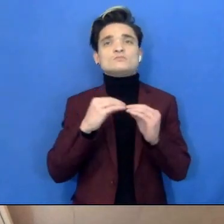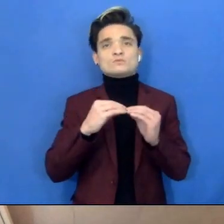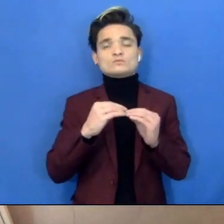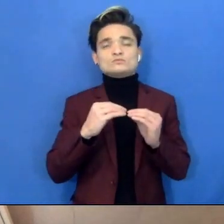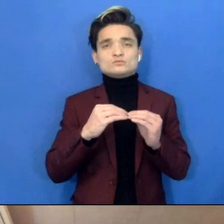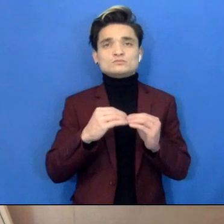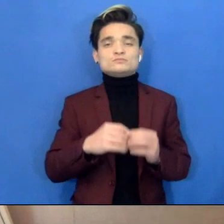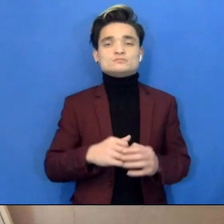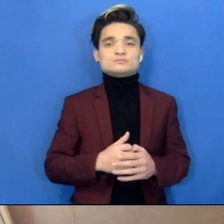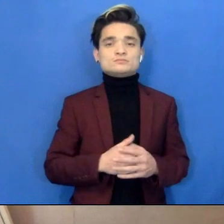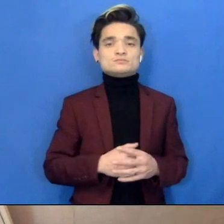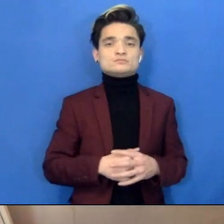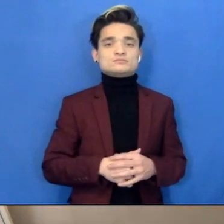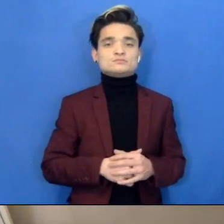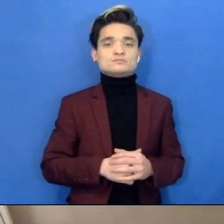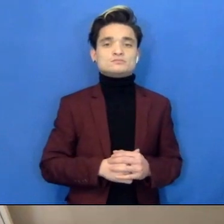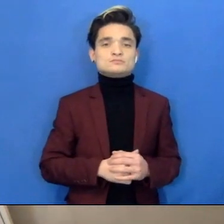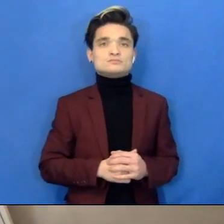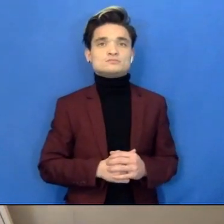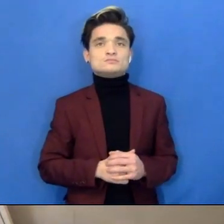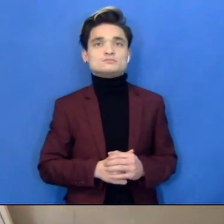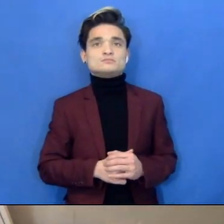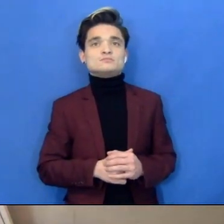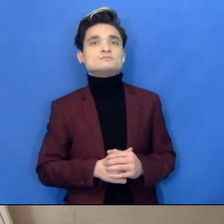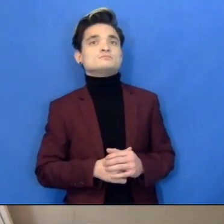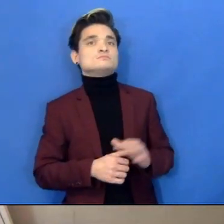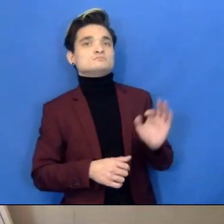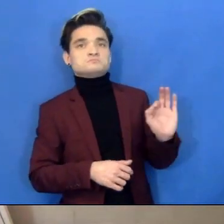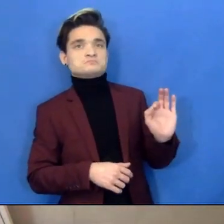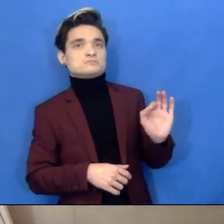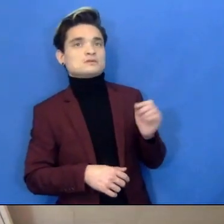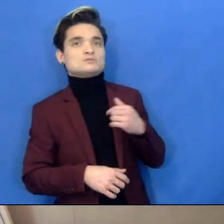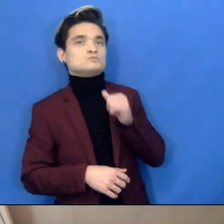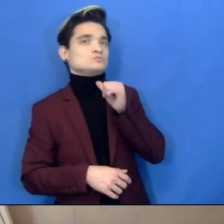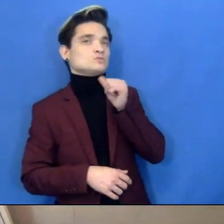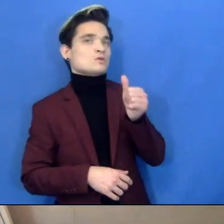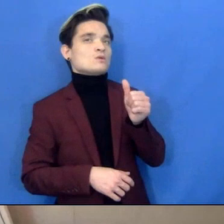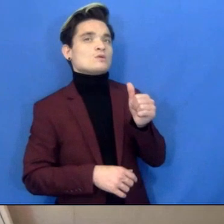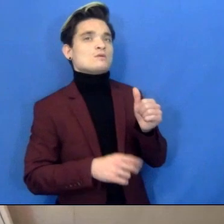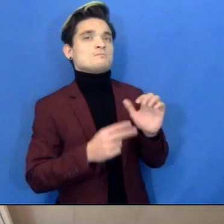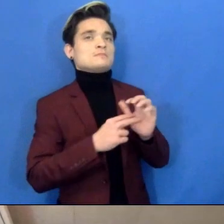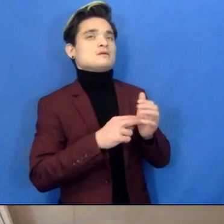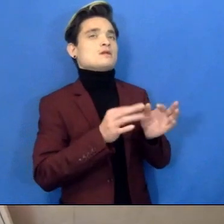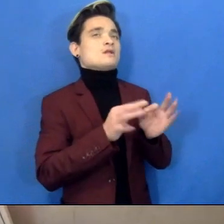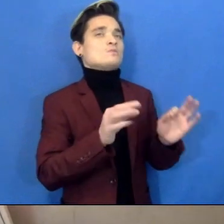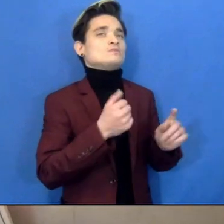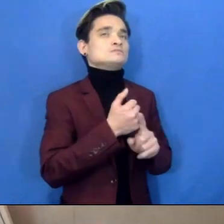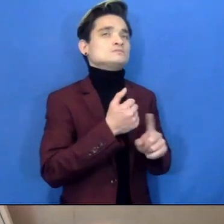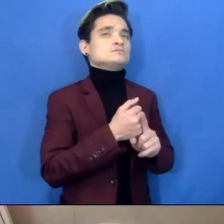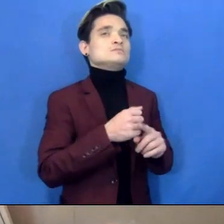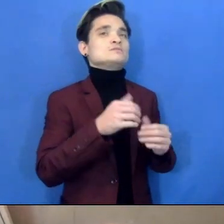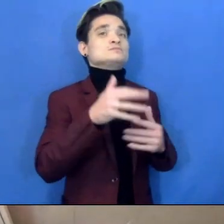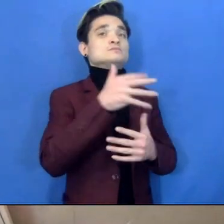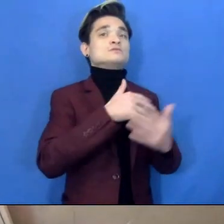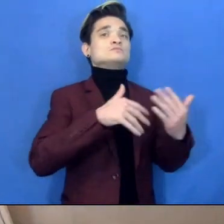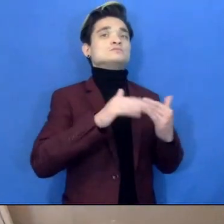wasn't saying that there are languages that are more socially advanced than other, especially. I'm Italian, so of course I think my own language